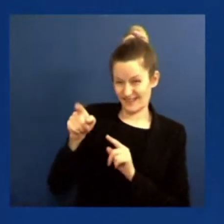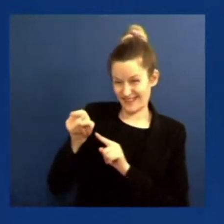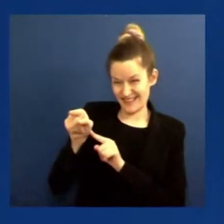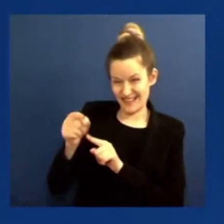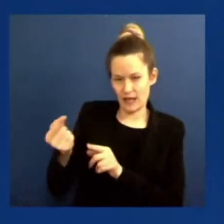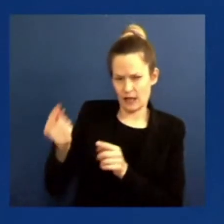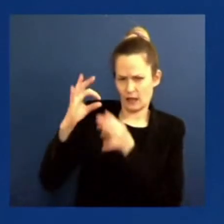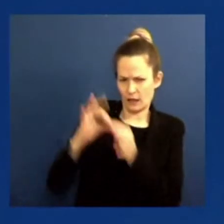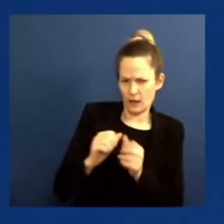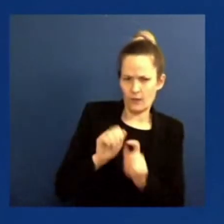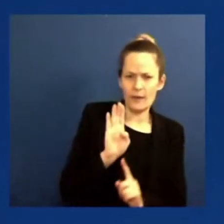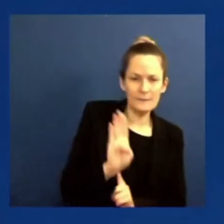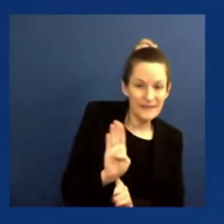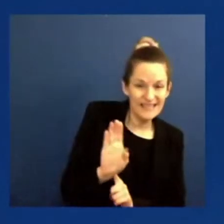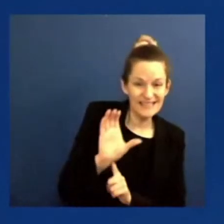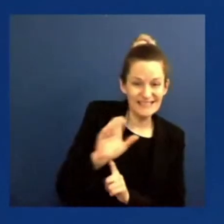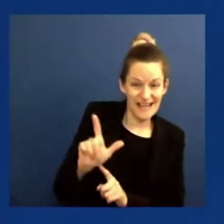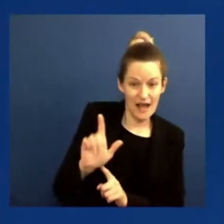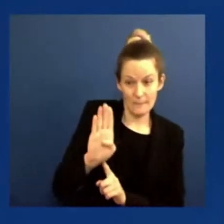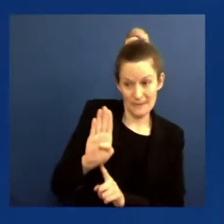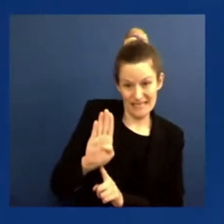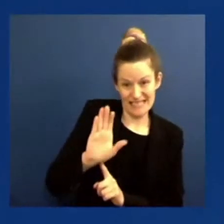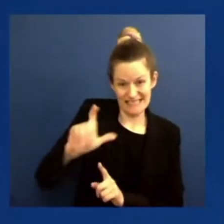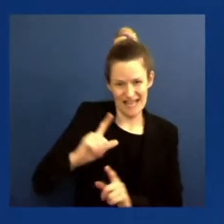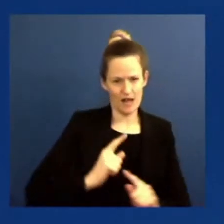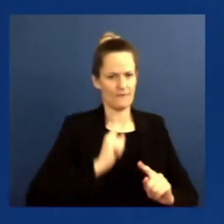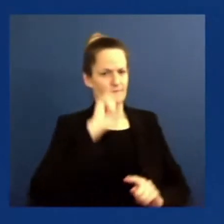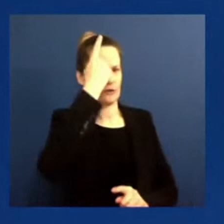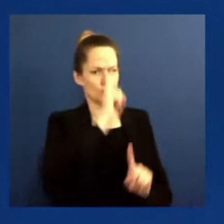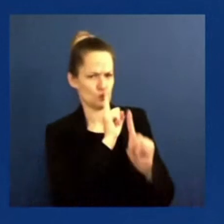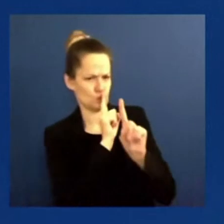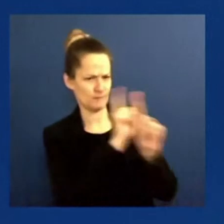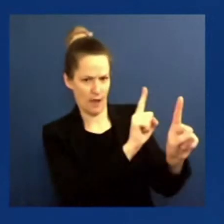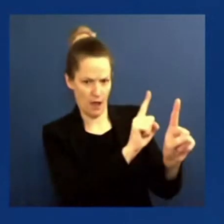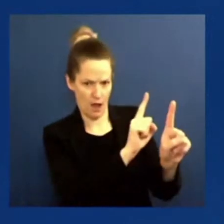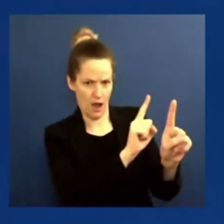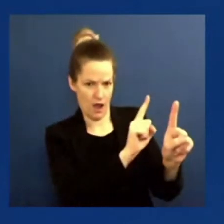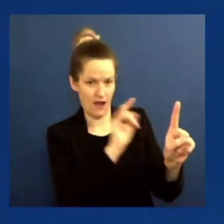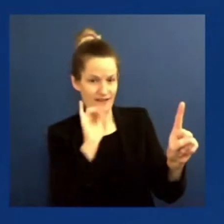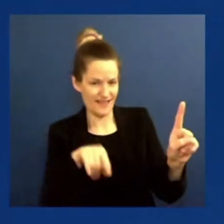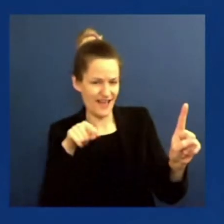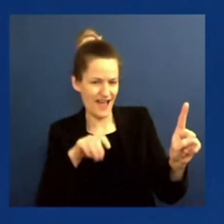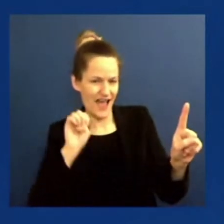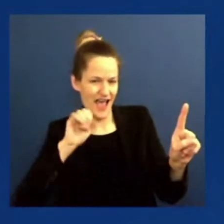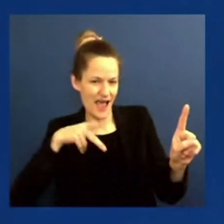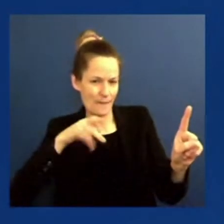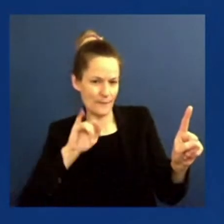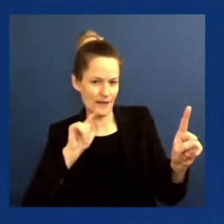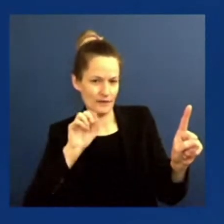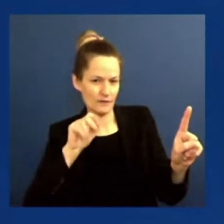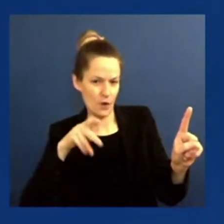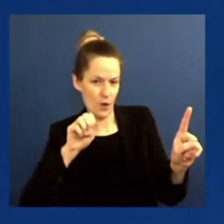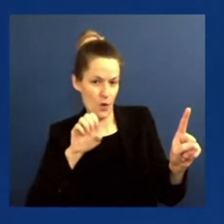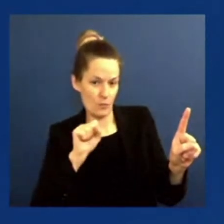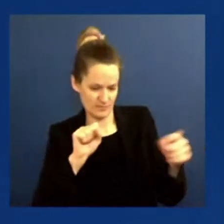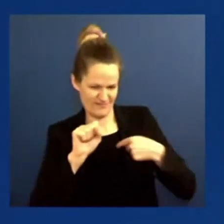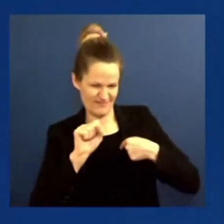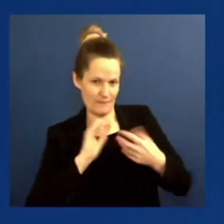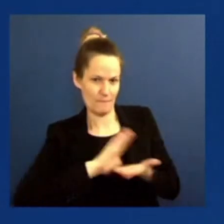B cell epitopes. Namely, antibodies recognize certain parts of an antigen, and T